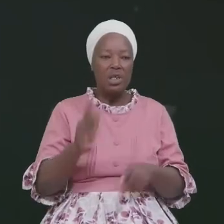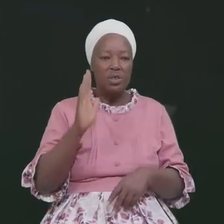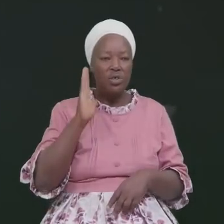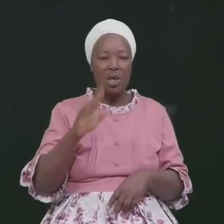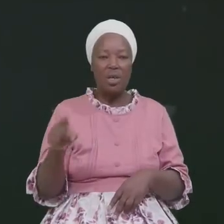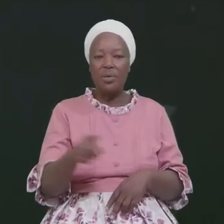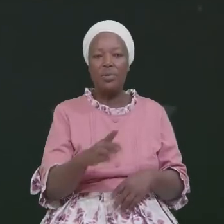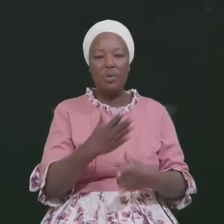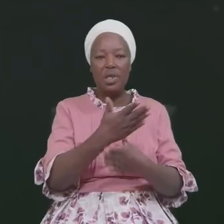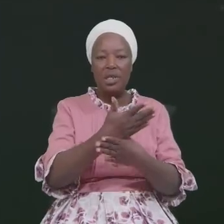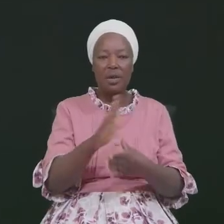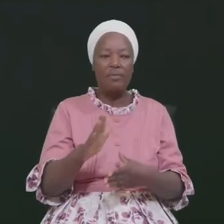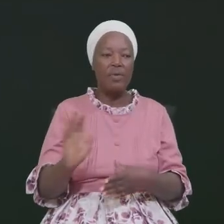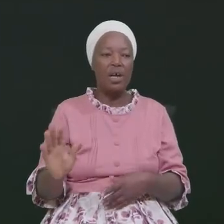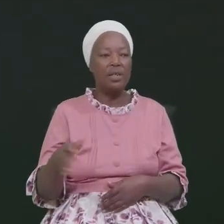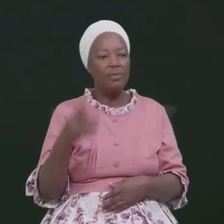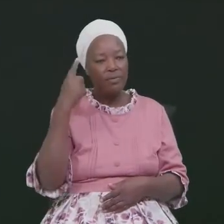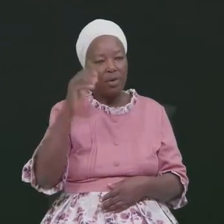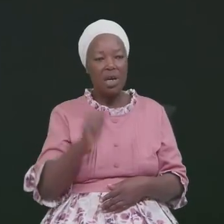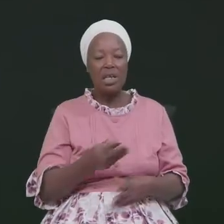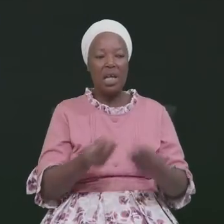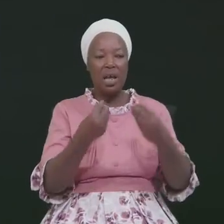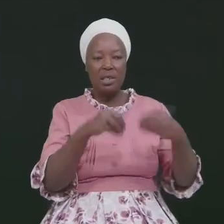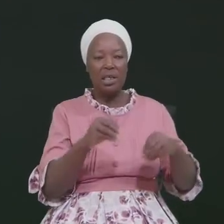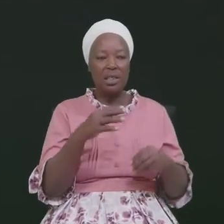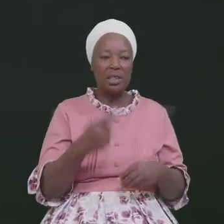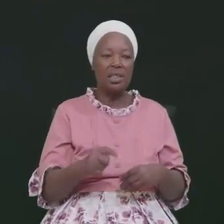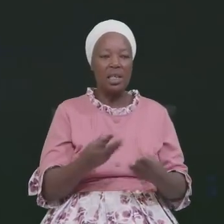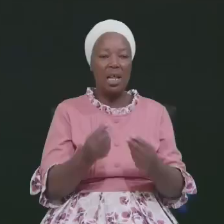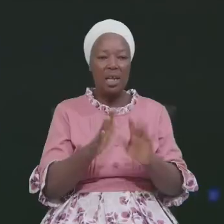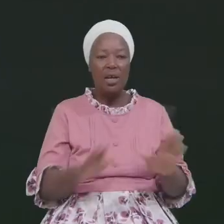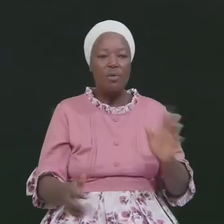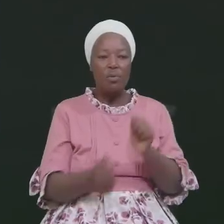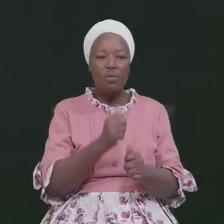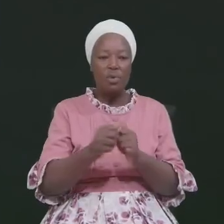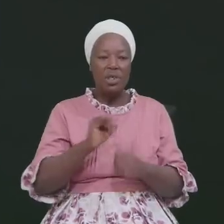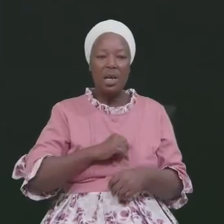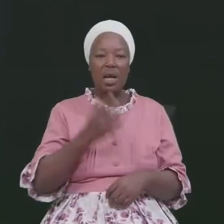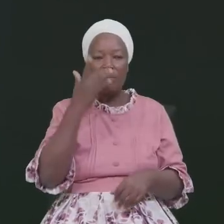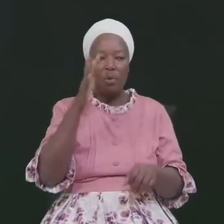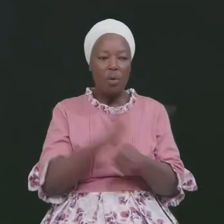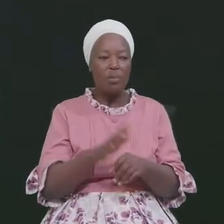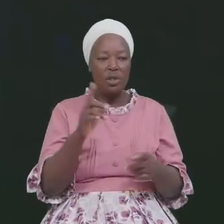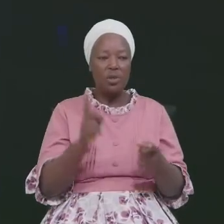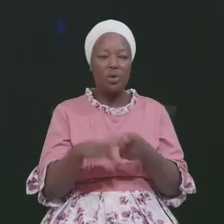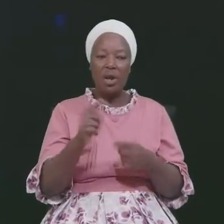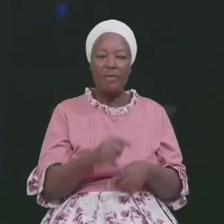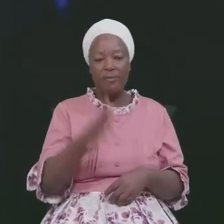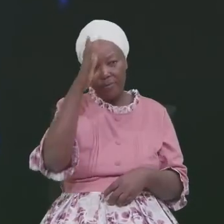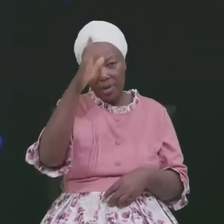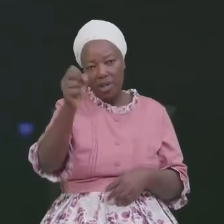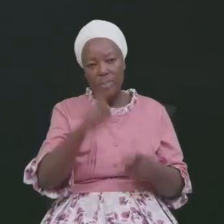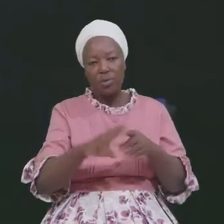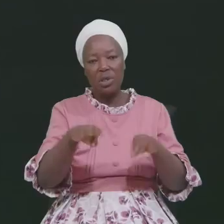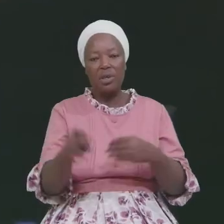thou divide for an inheritance the land which I swear unto their fathers to give